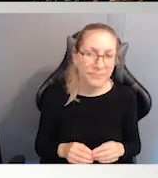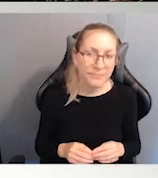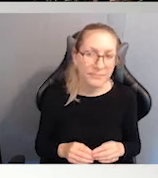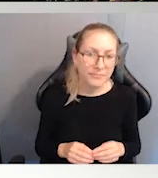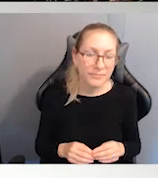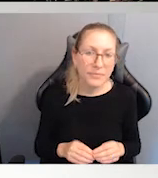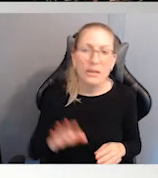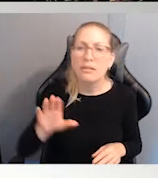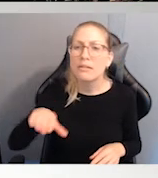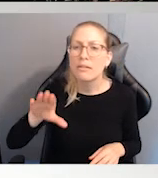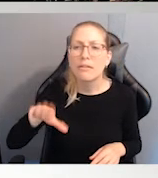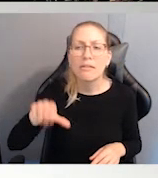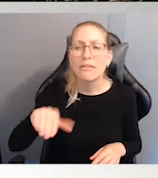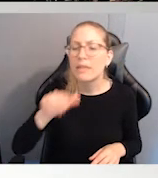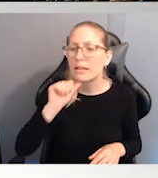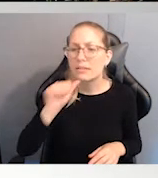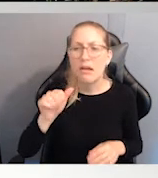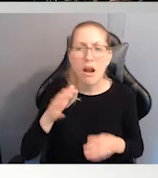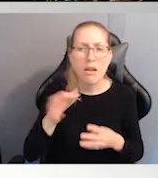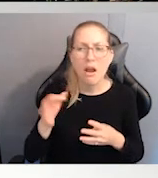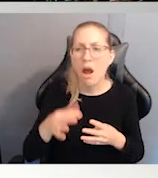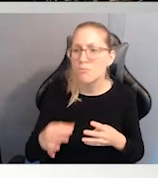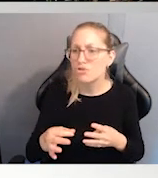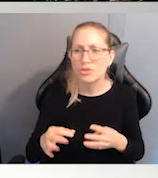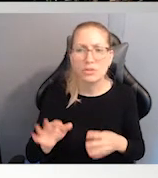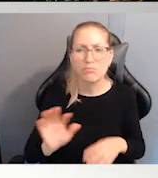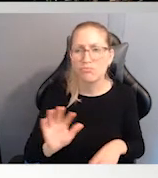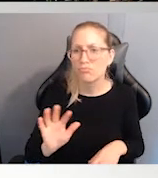what? Can't, it's not an option. No.